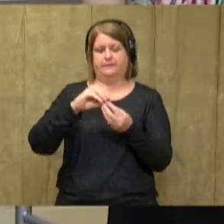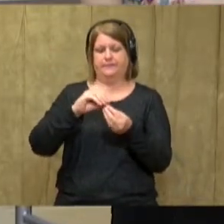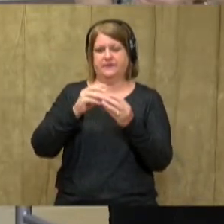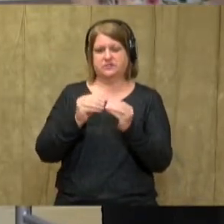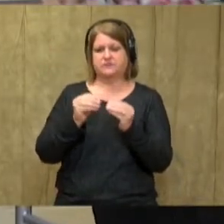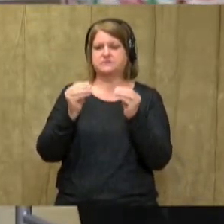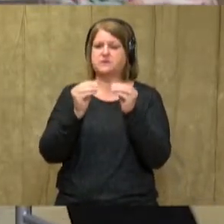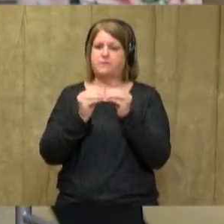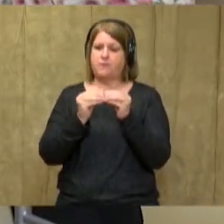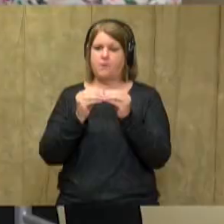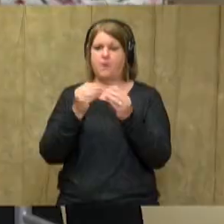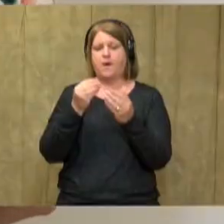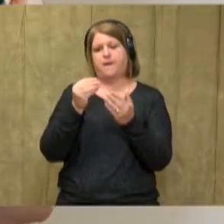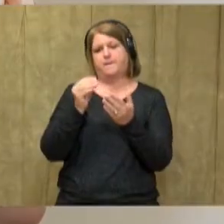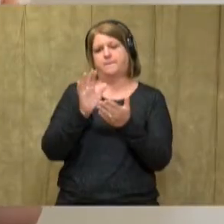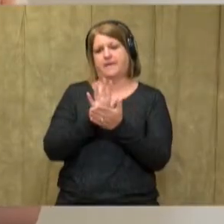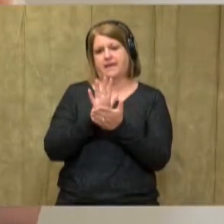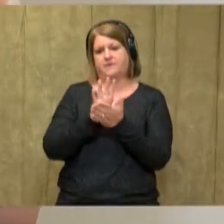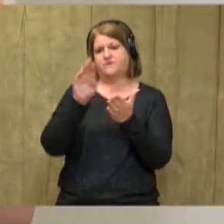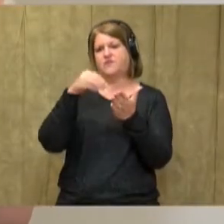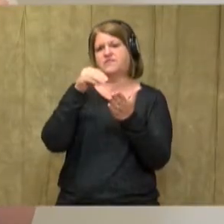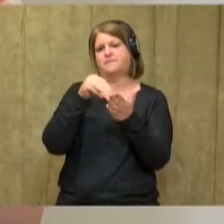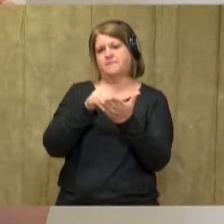pink flower.